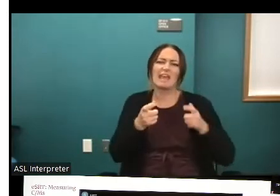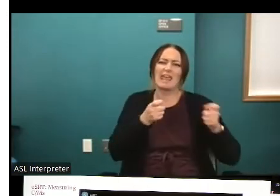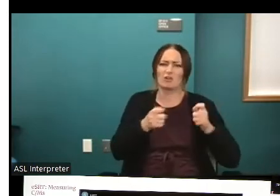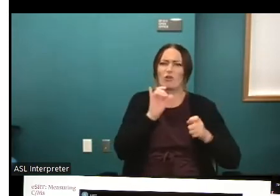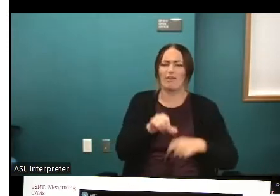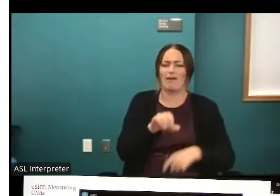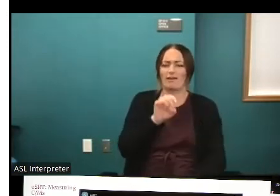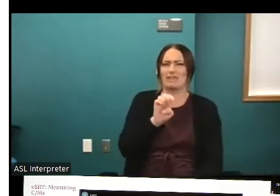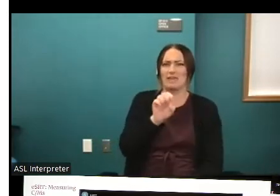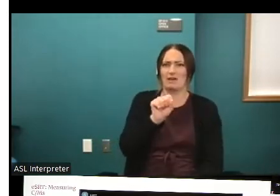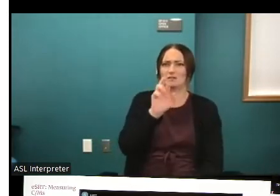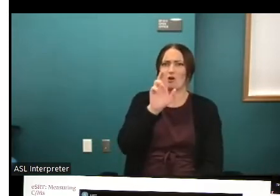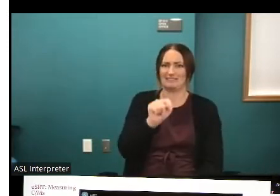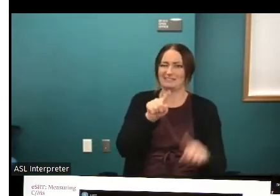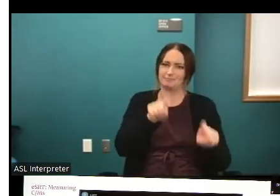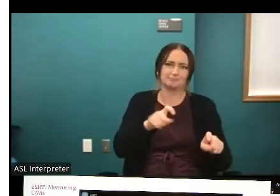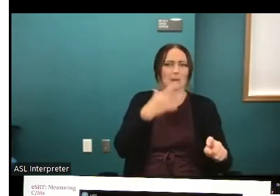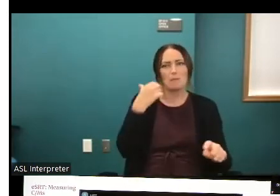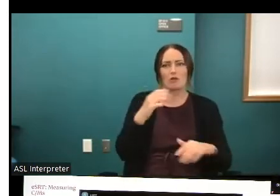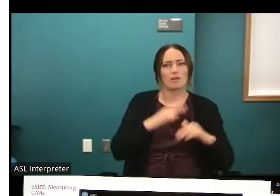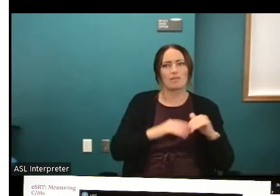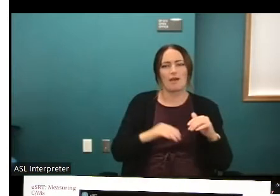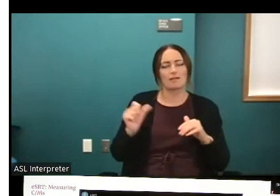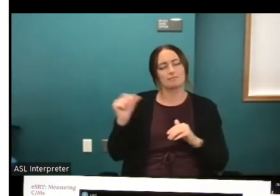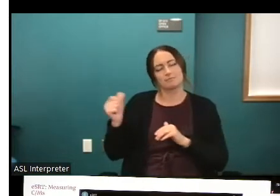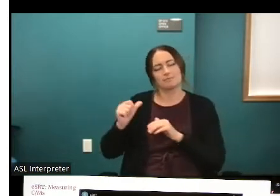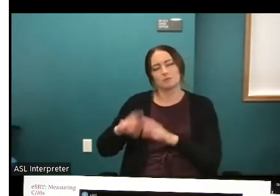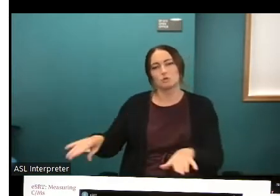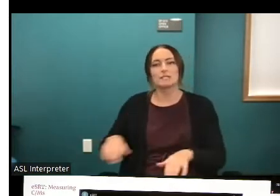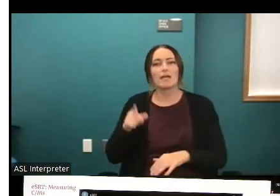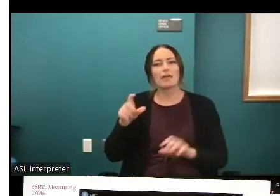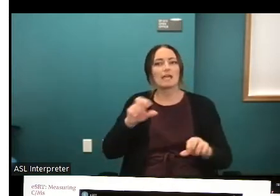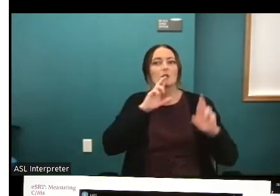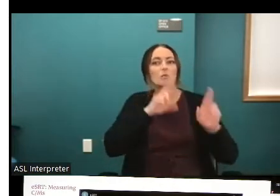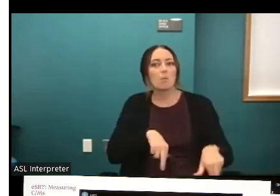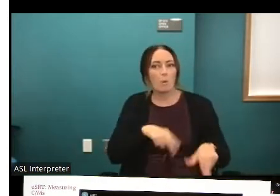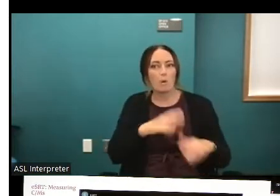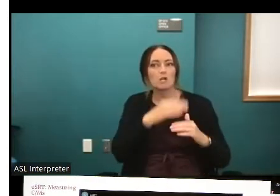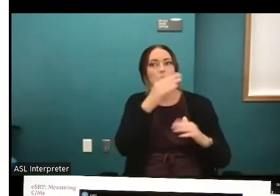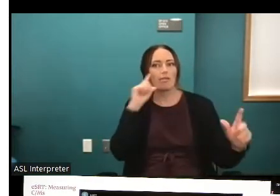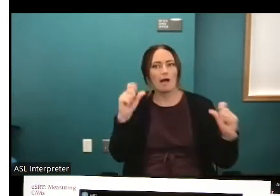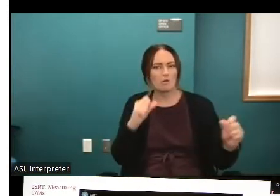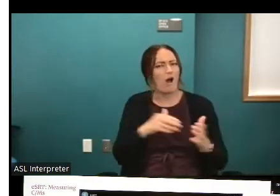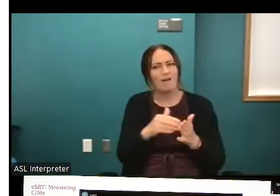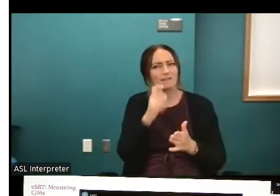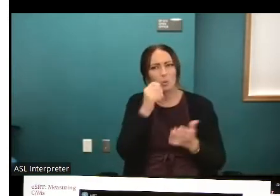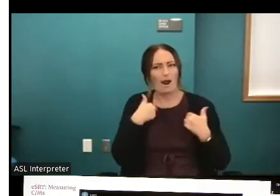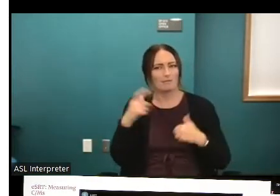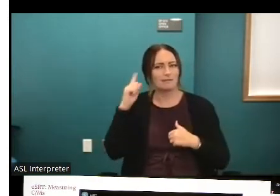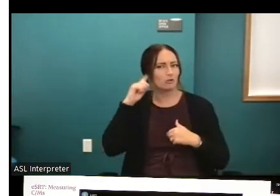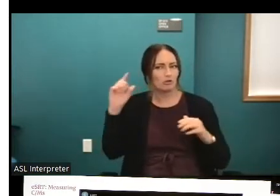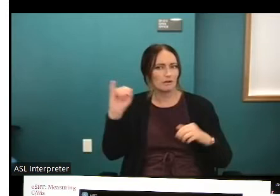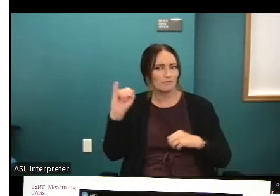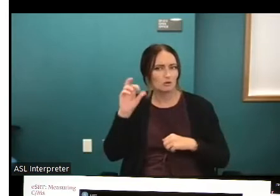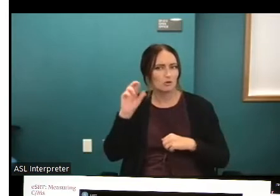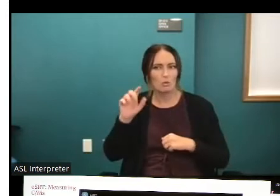ESRT far better. They can report like, we're done, that's too loud. They don't often have ear infections or tubes or anything like that. So it just tends to go